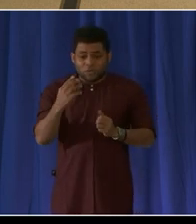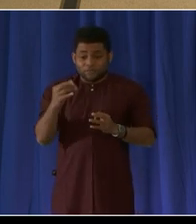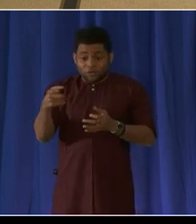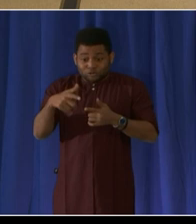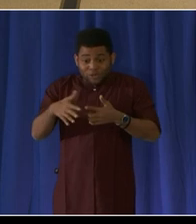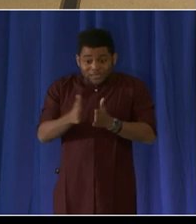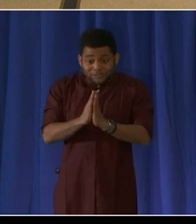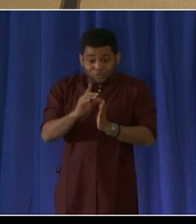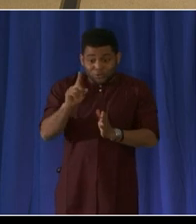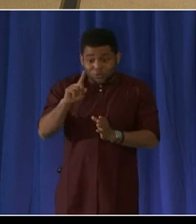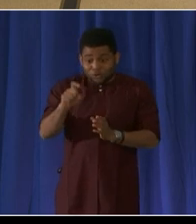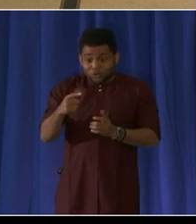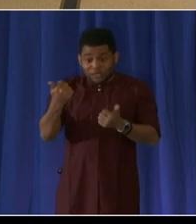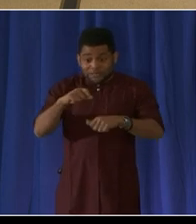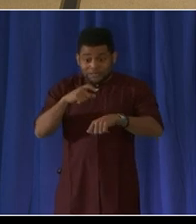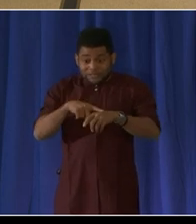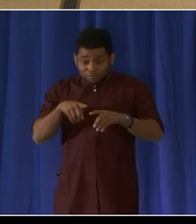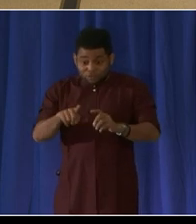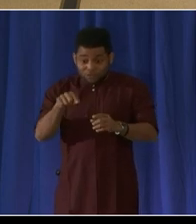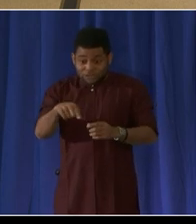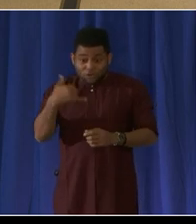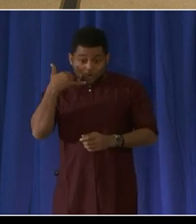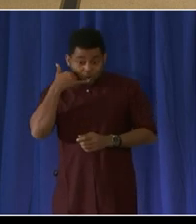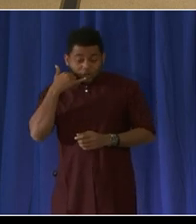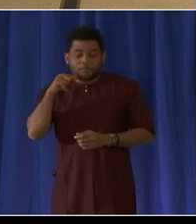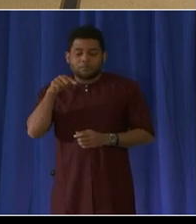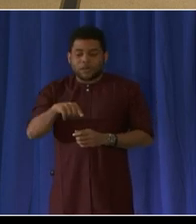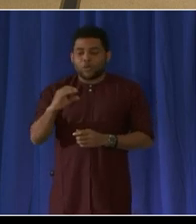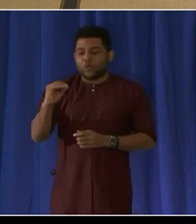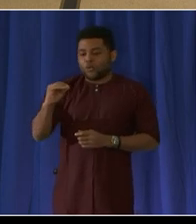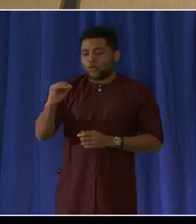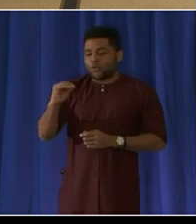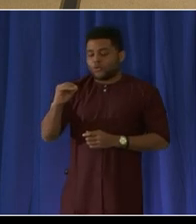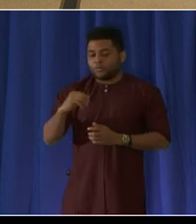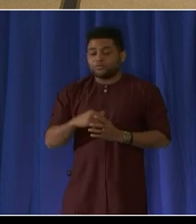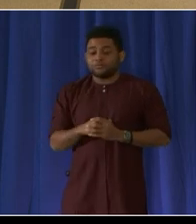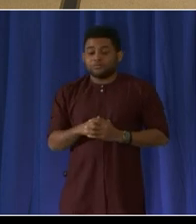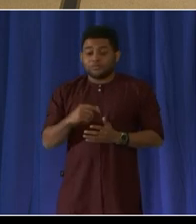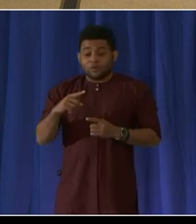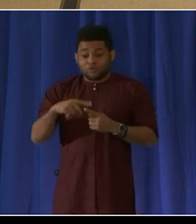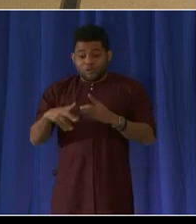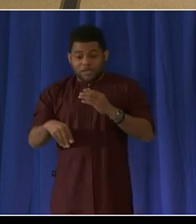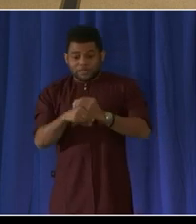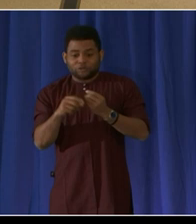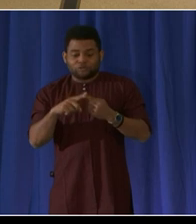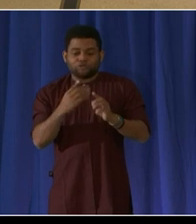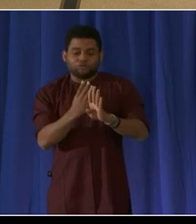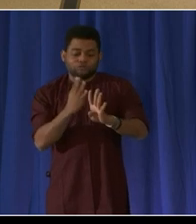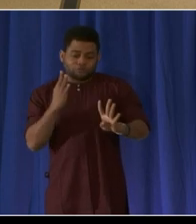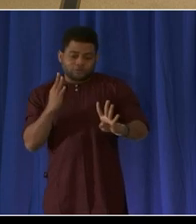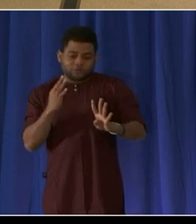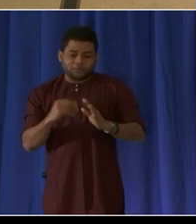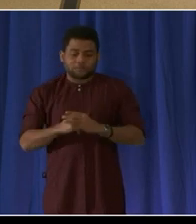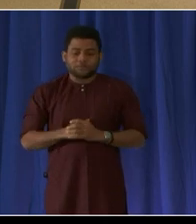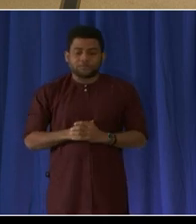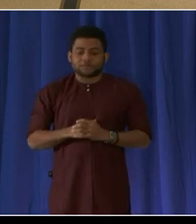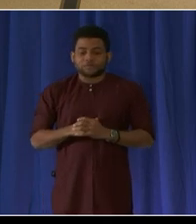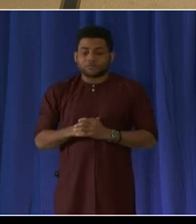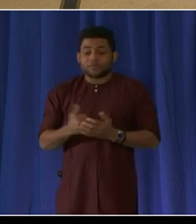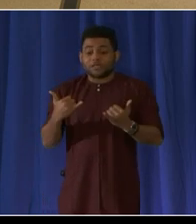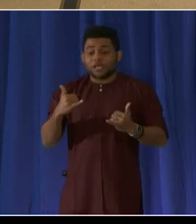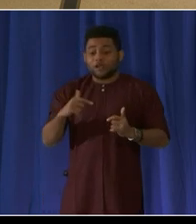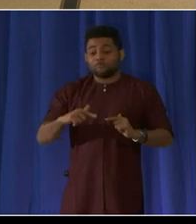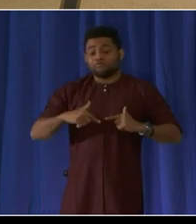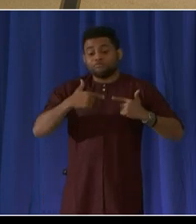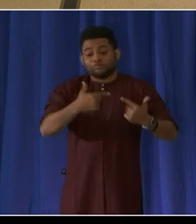ask a question at any time during the call, you can press 0, and you will be added to our speaker queue. And now